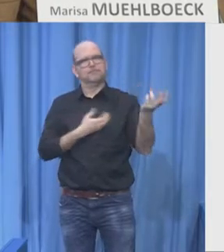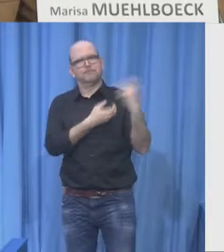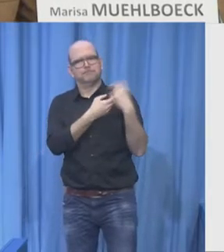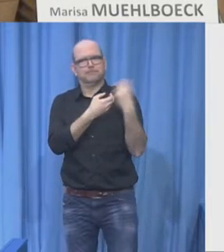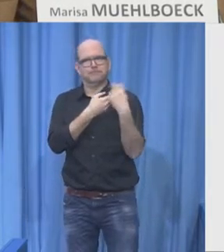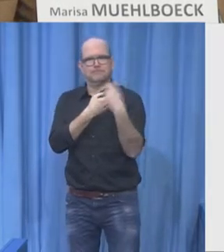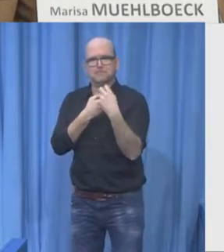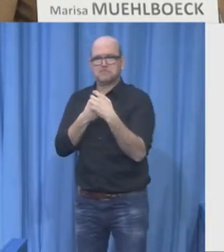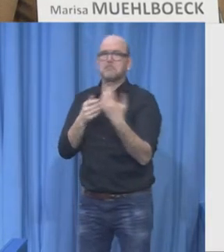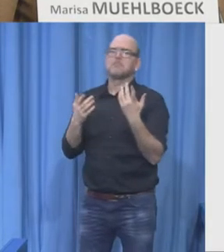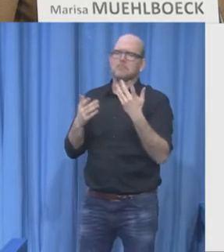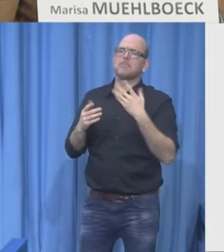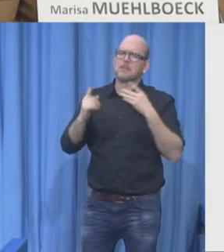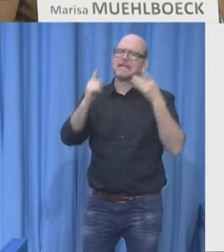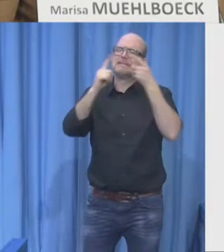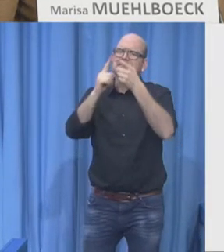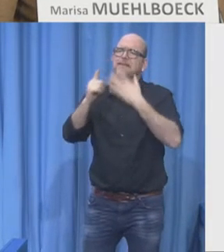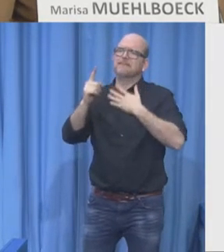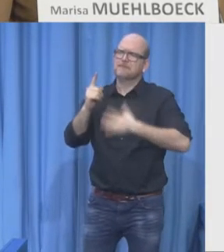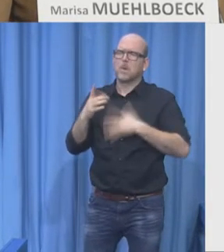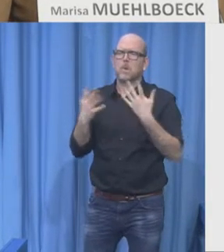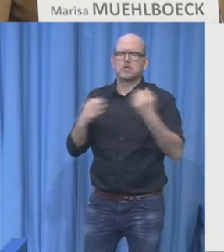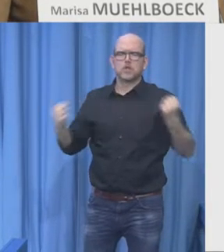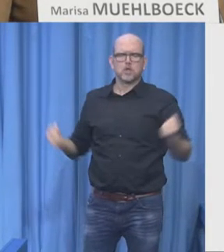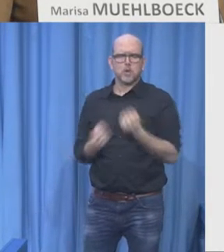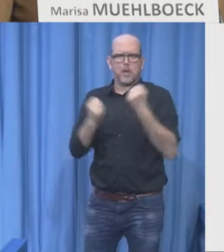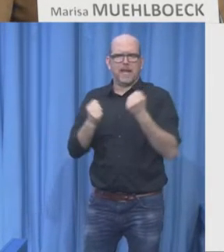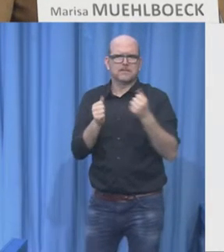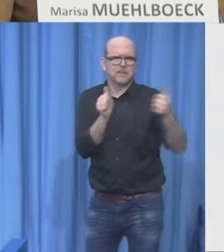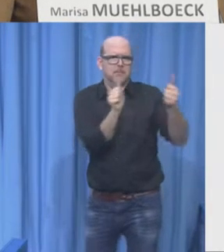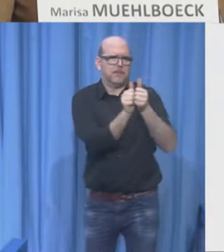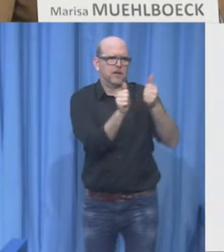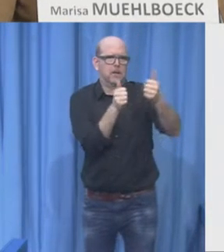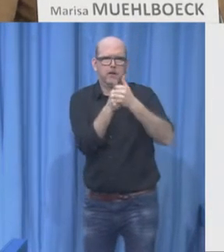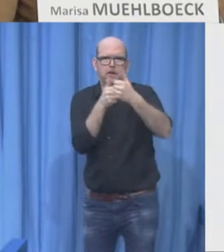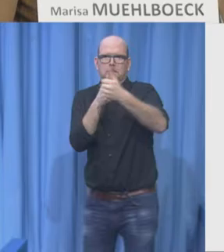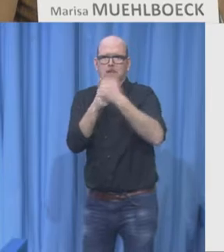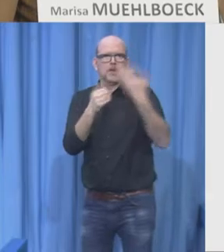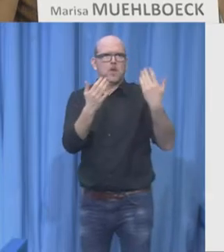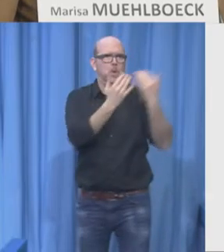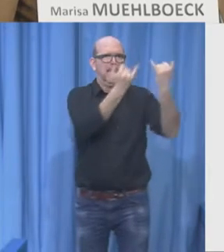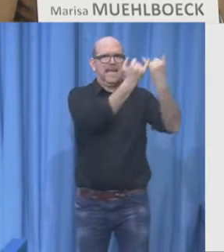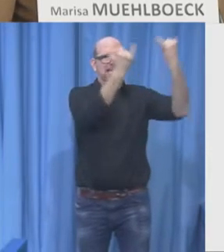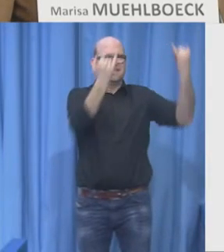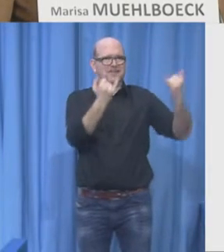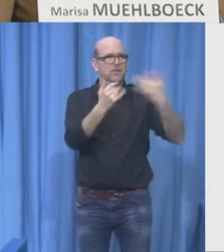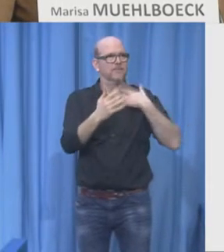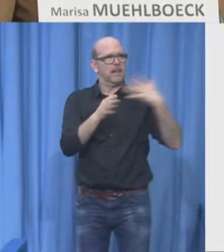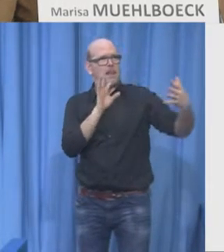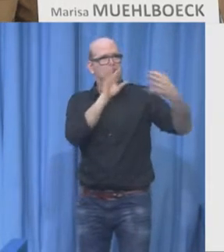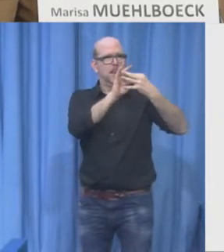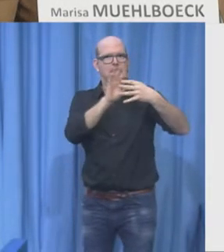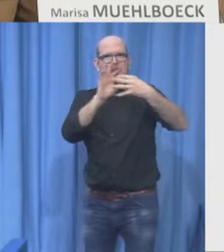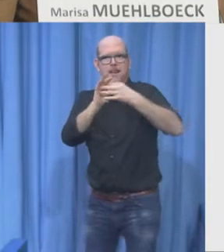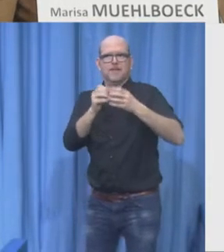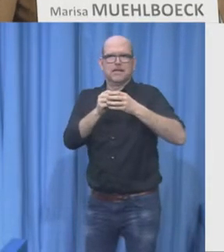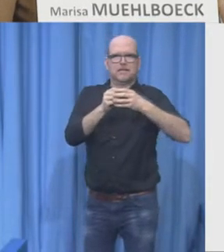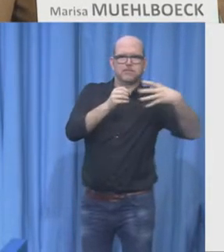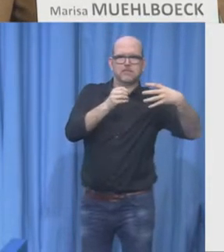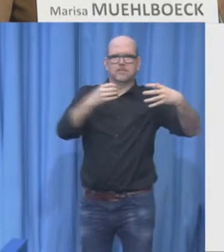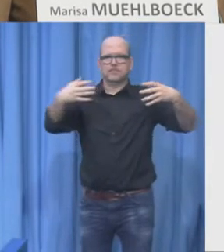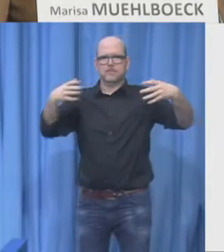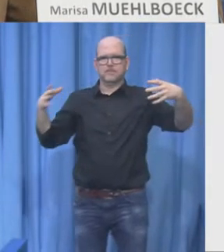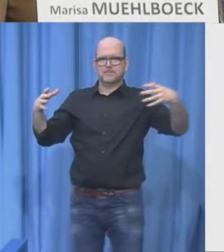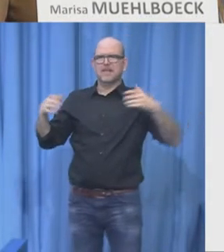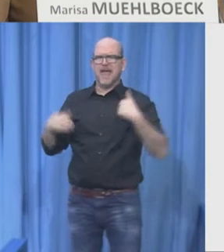market. But we will still have to apply for additional funding. And one thing that really shows me that we are on the right path right